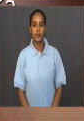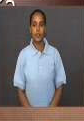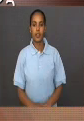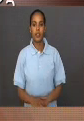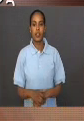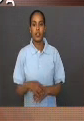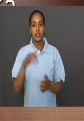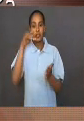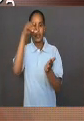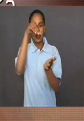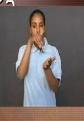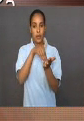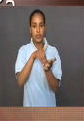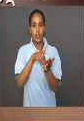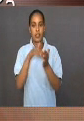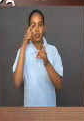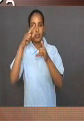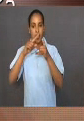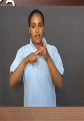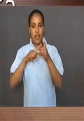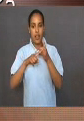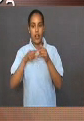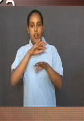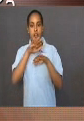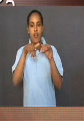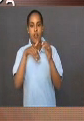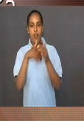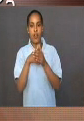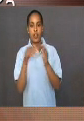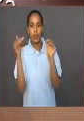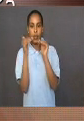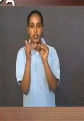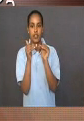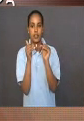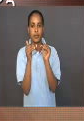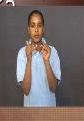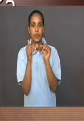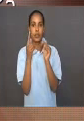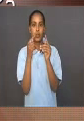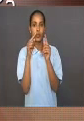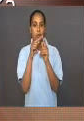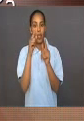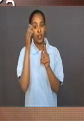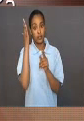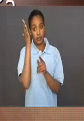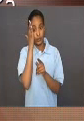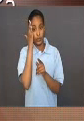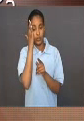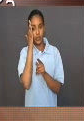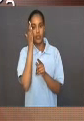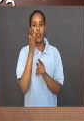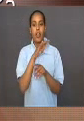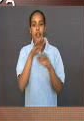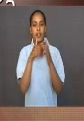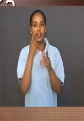Double check the final whole equation to make sure